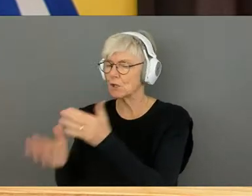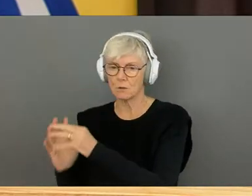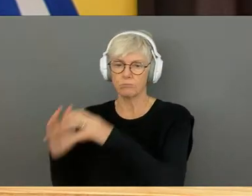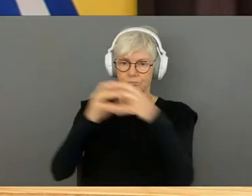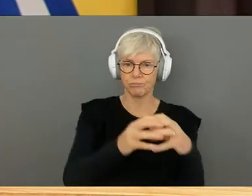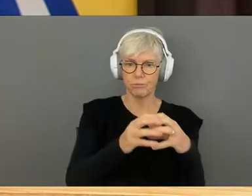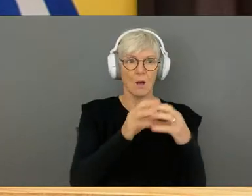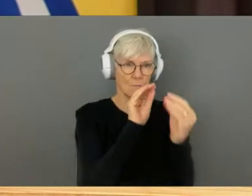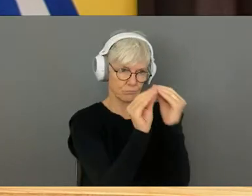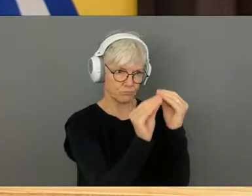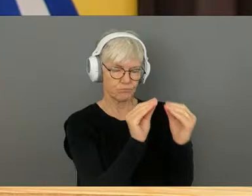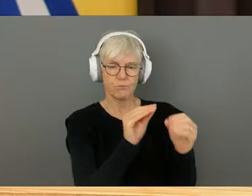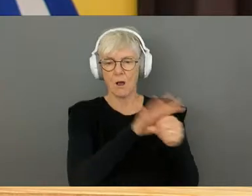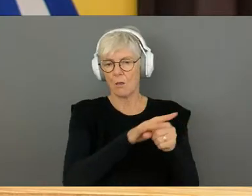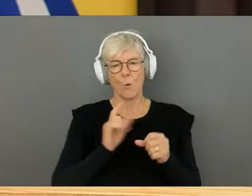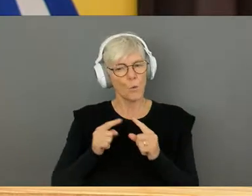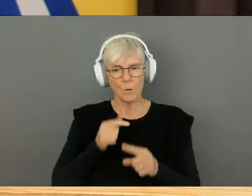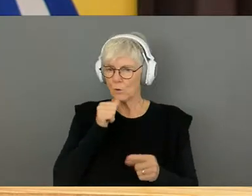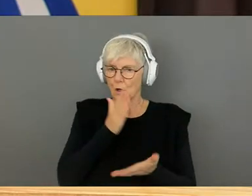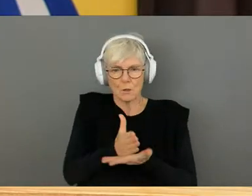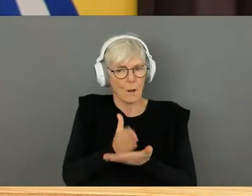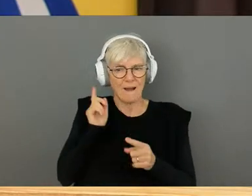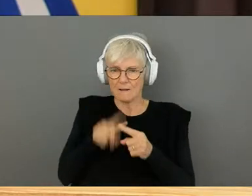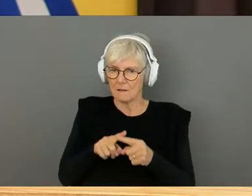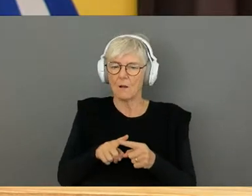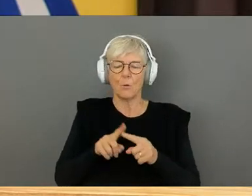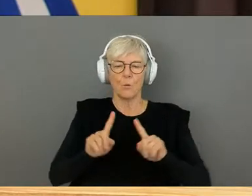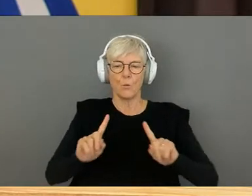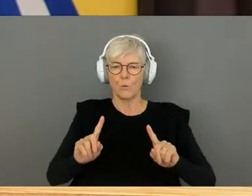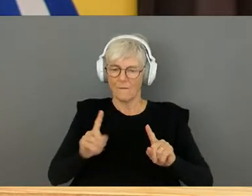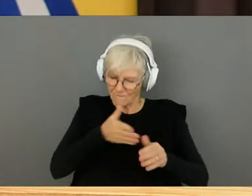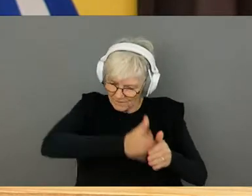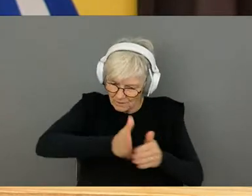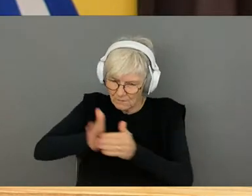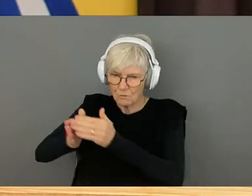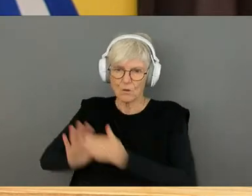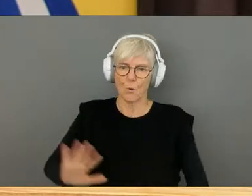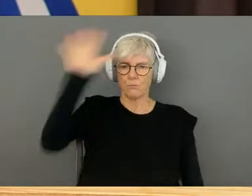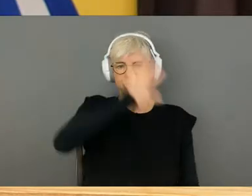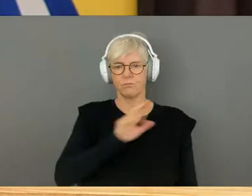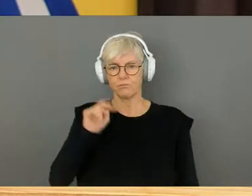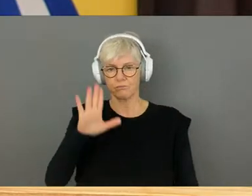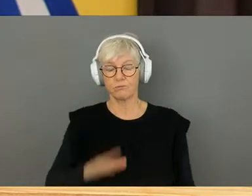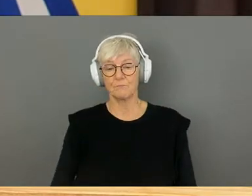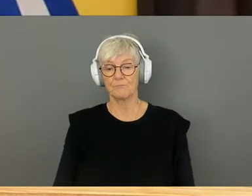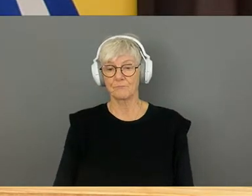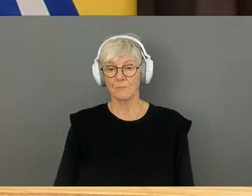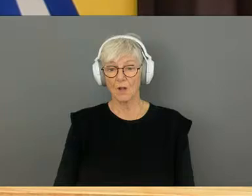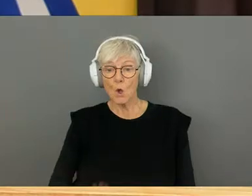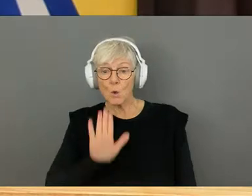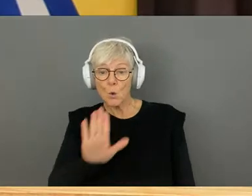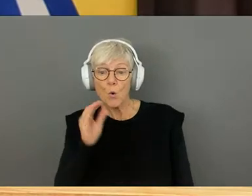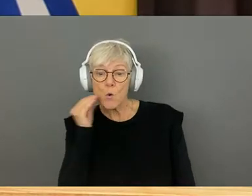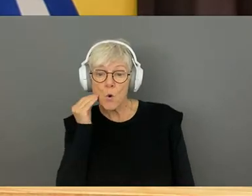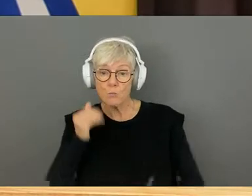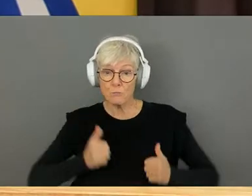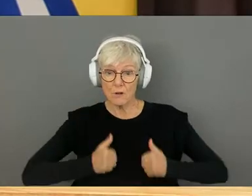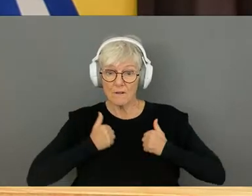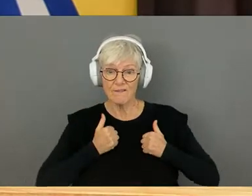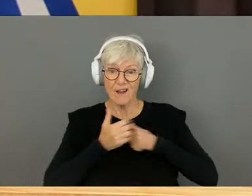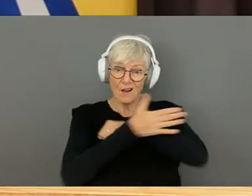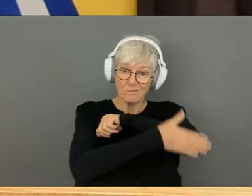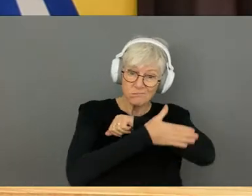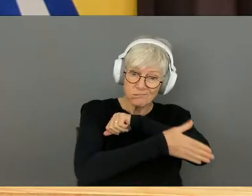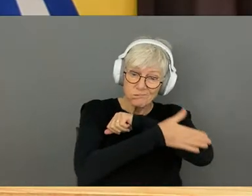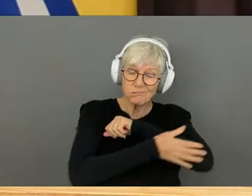que No matter where you live, from remote rural areas to the suburbs and everything in